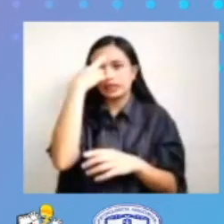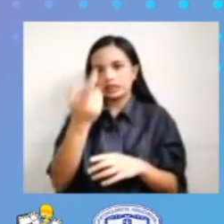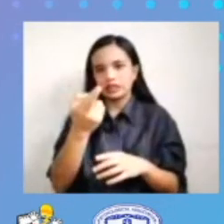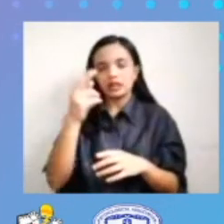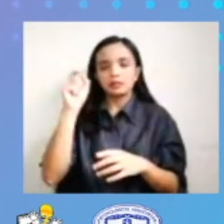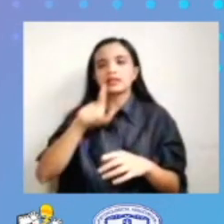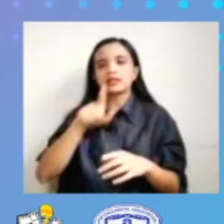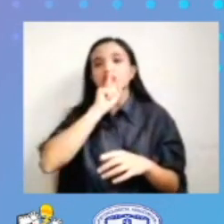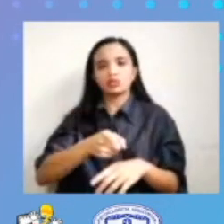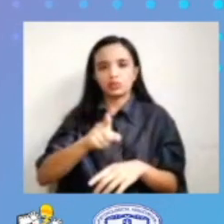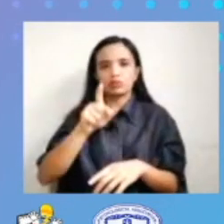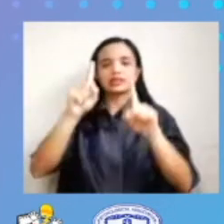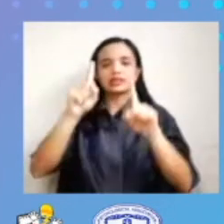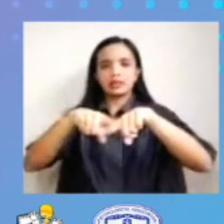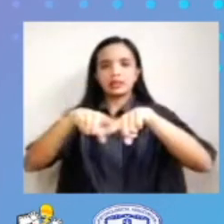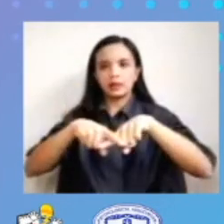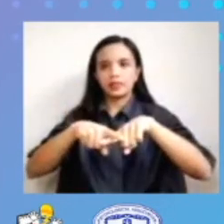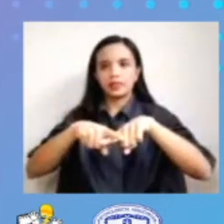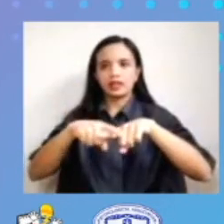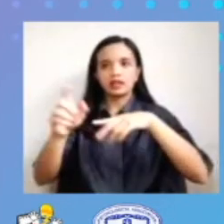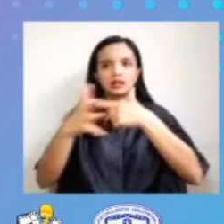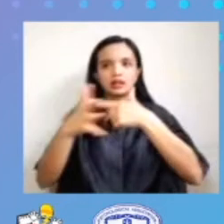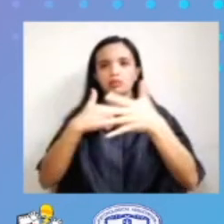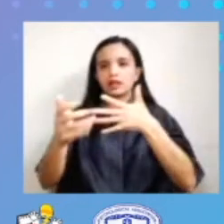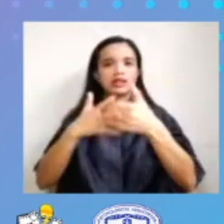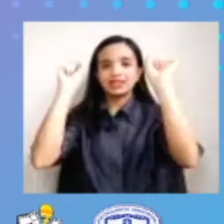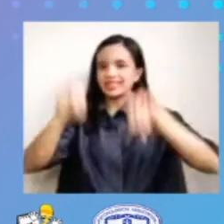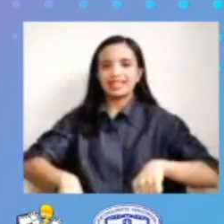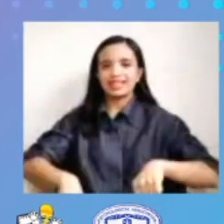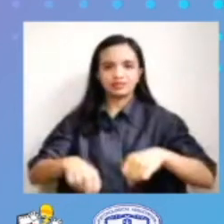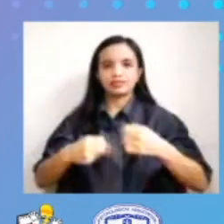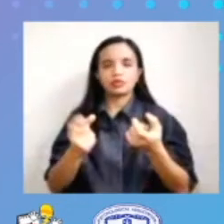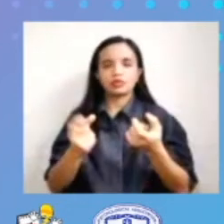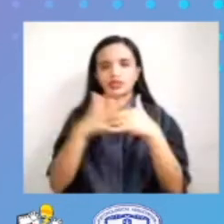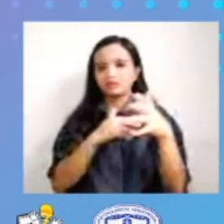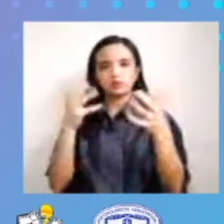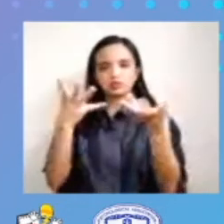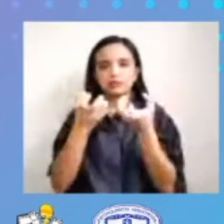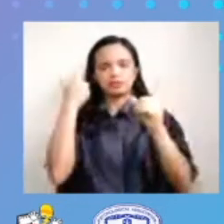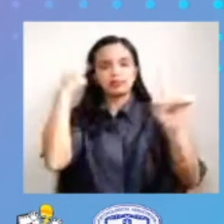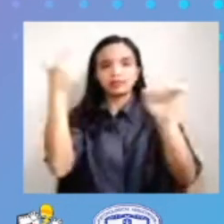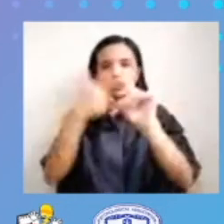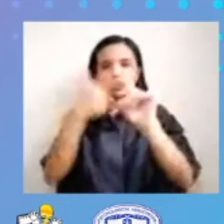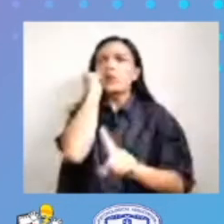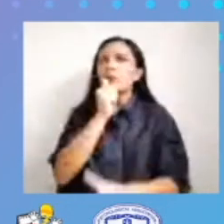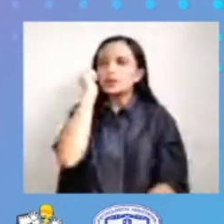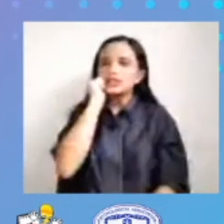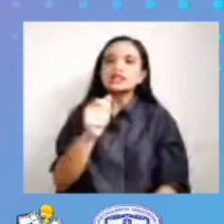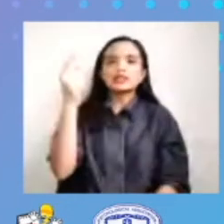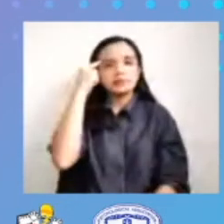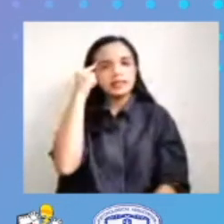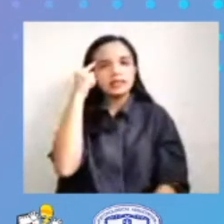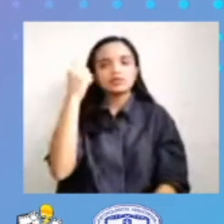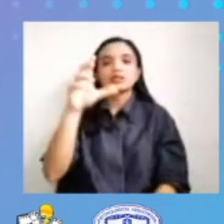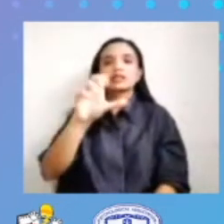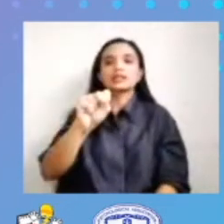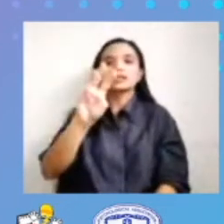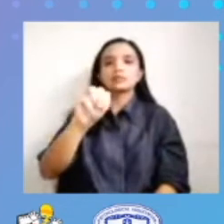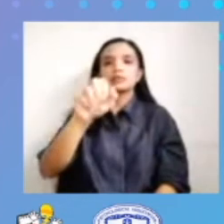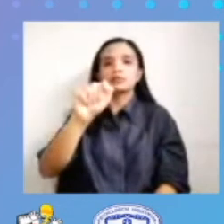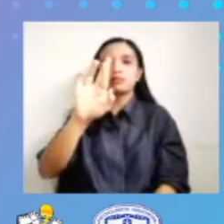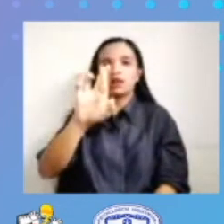Yeah, that reminds me kasi when we do therapy, no, in treatment planning, yun yung pumapasok sa isip ko while we're talking. In